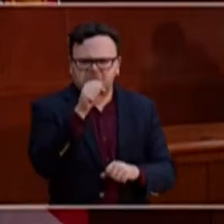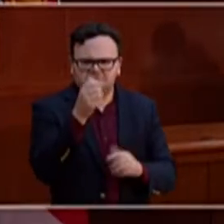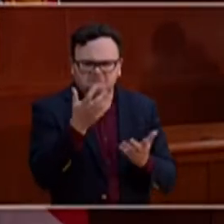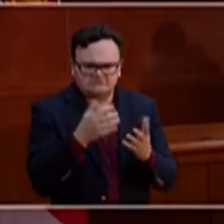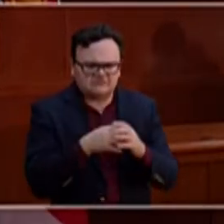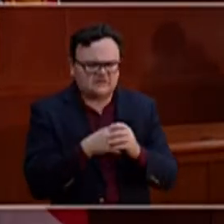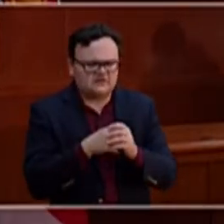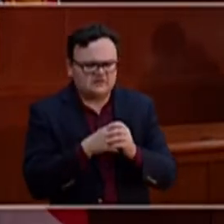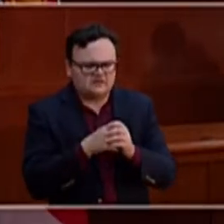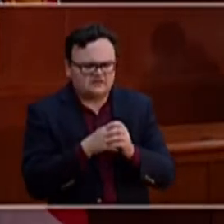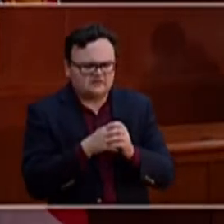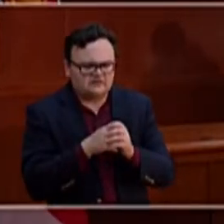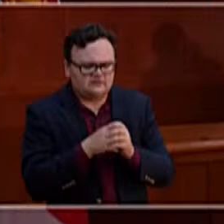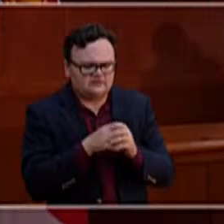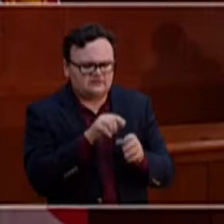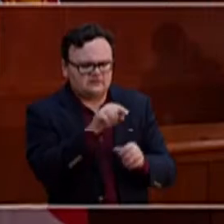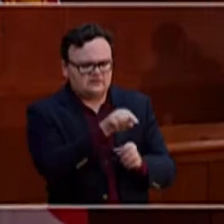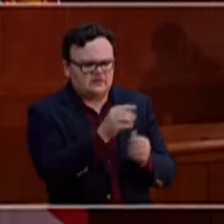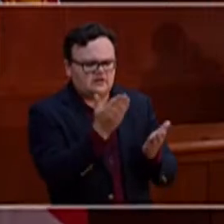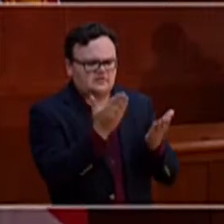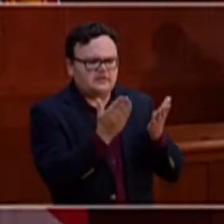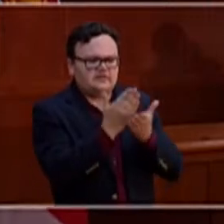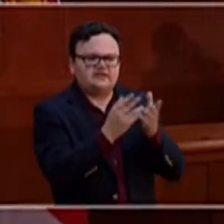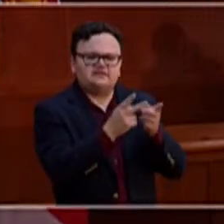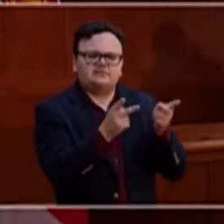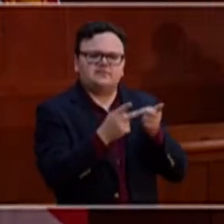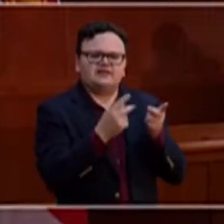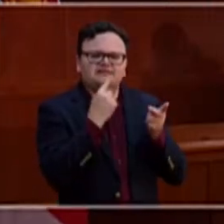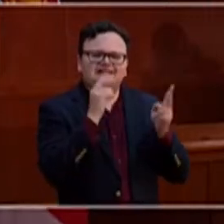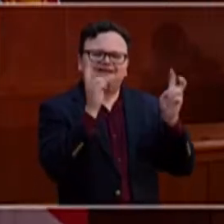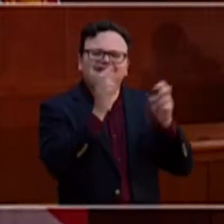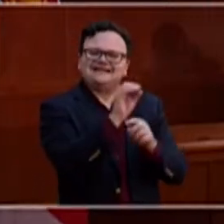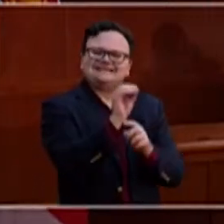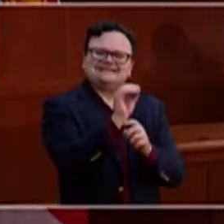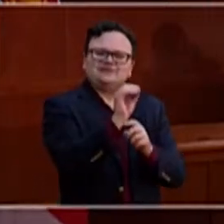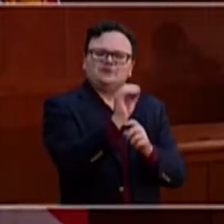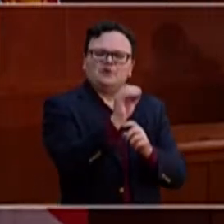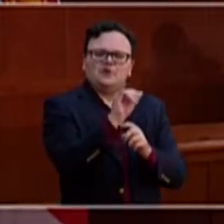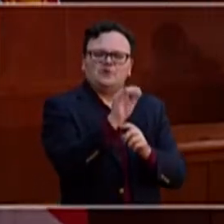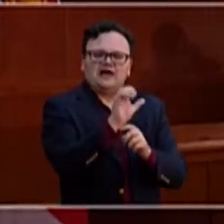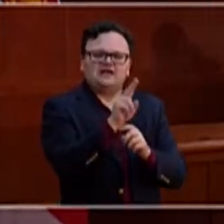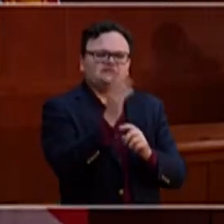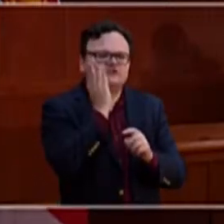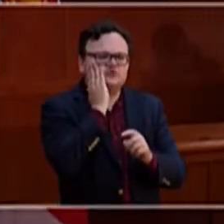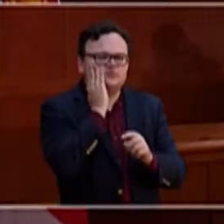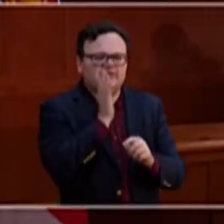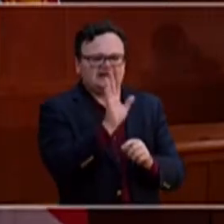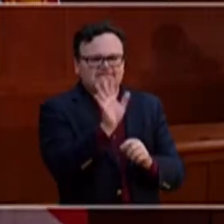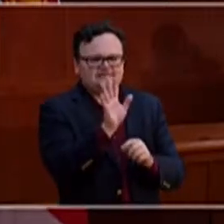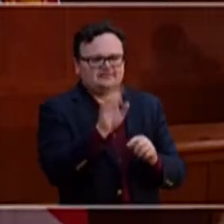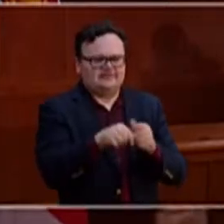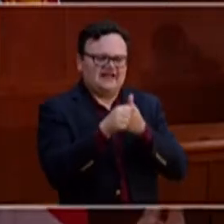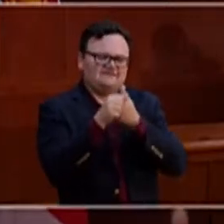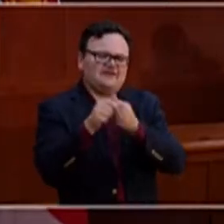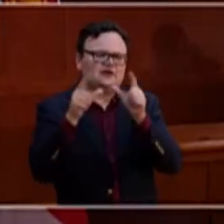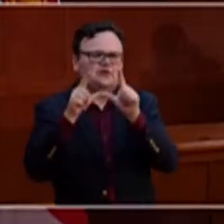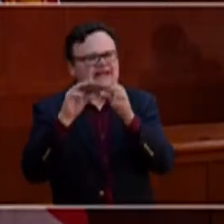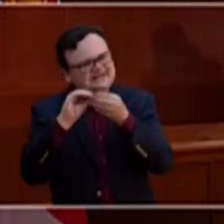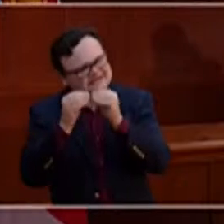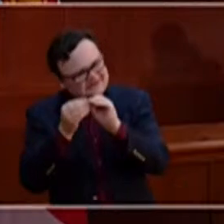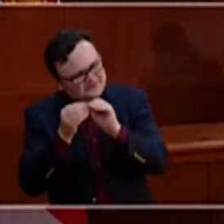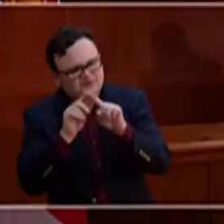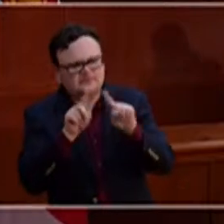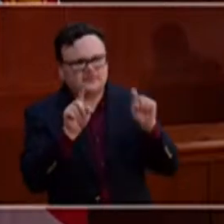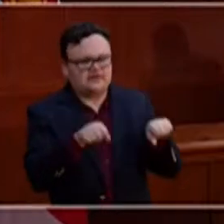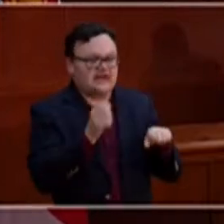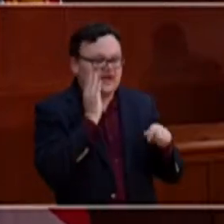it says 0 ICU beds. That doesn't mean there's 0 ICU beds. It means they're looking at the license number. And so we have the ability to expand,